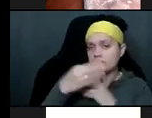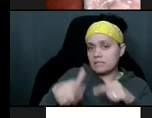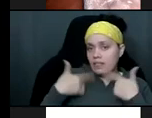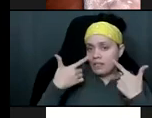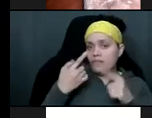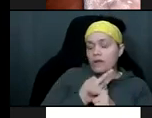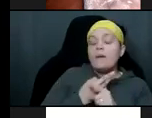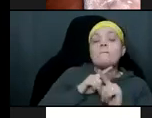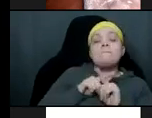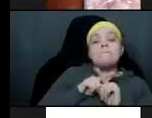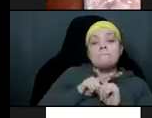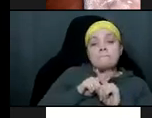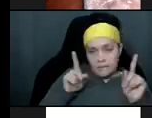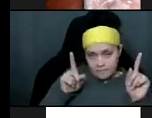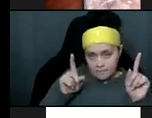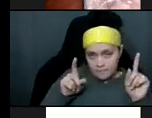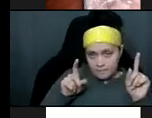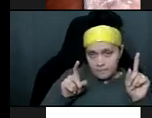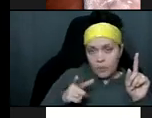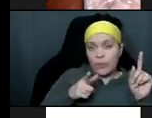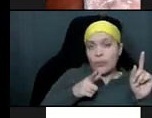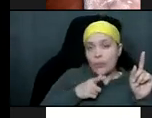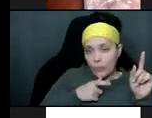Okay, but who